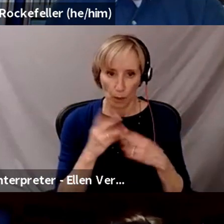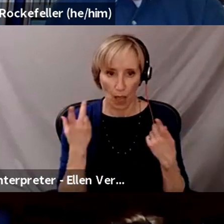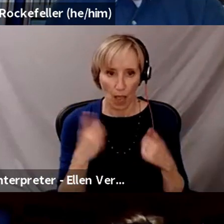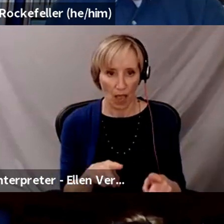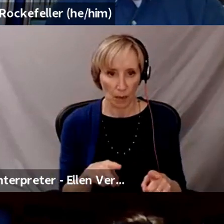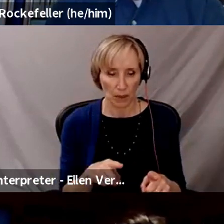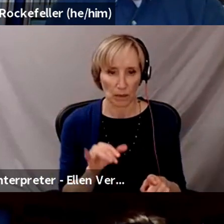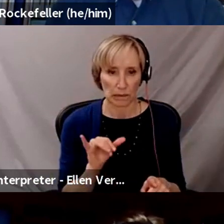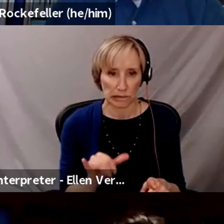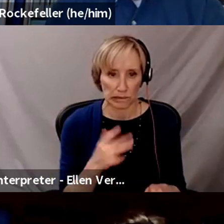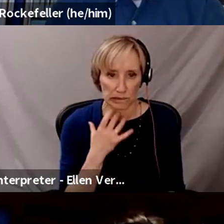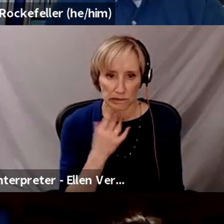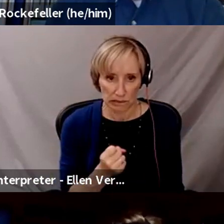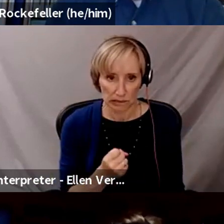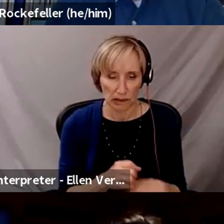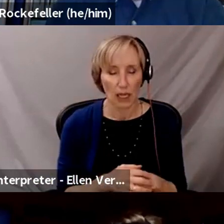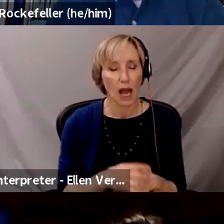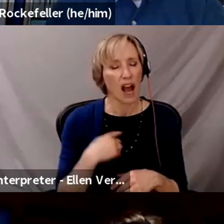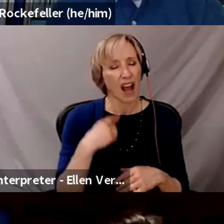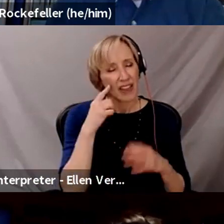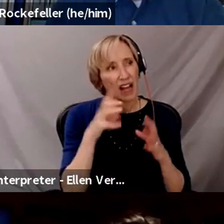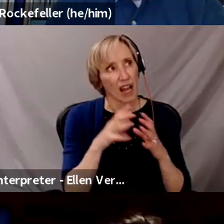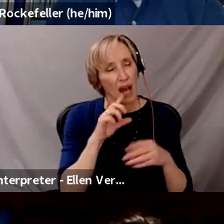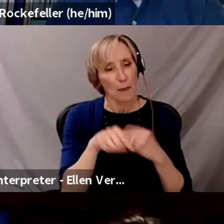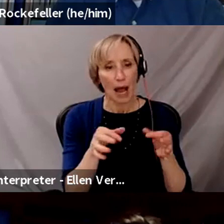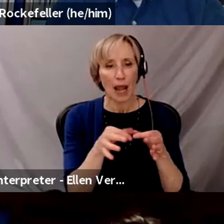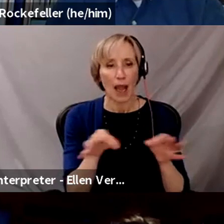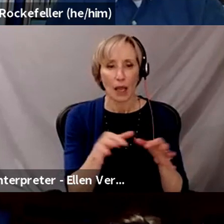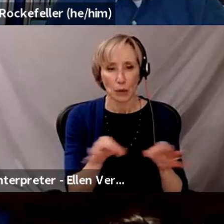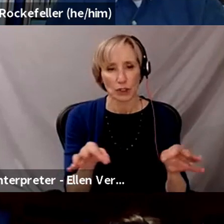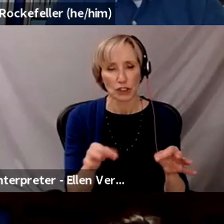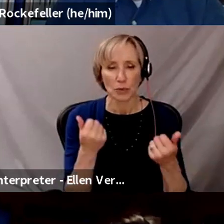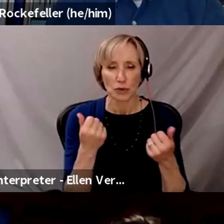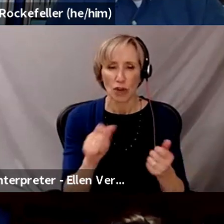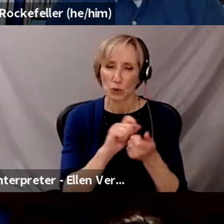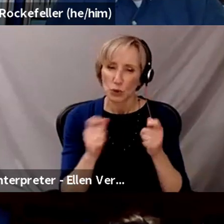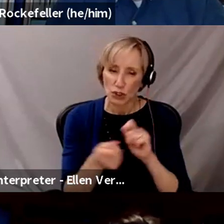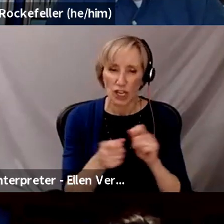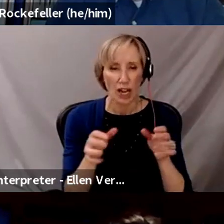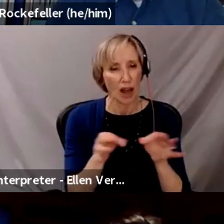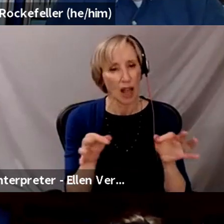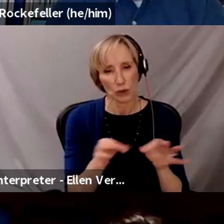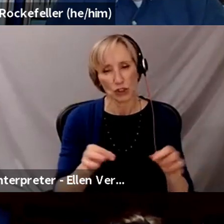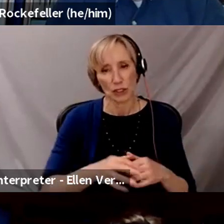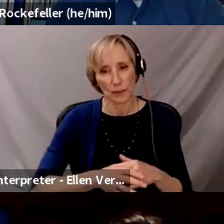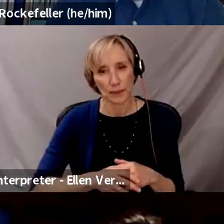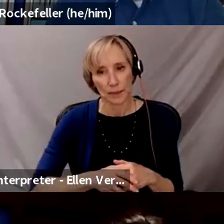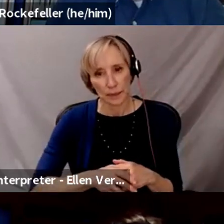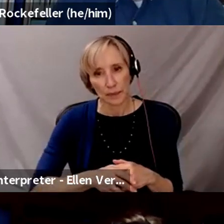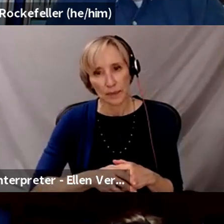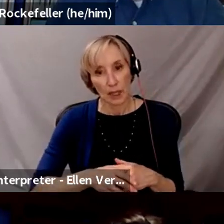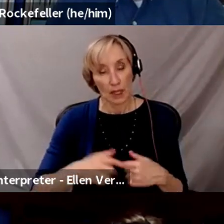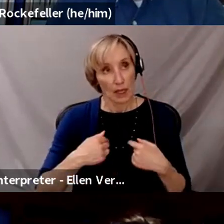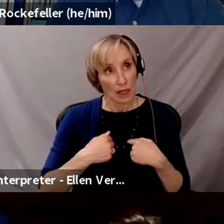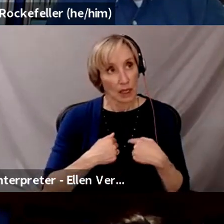lot about language, just really trying to change that. And I think too, from another layer, again, of being a Black